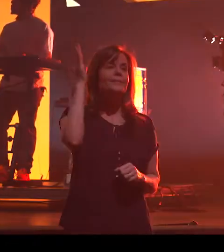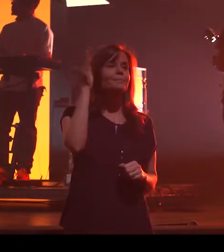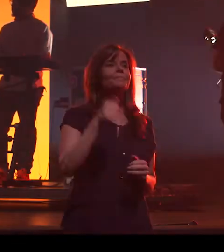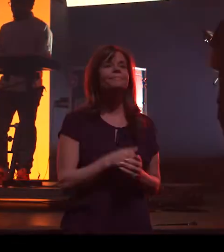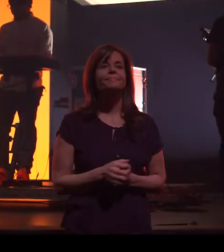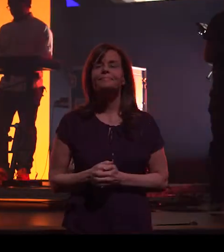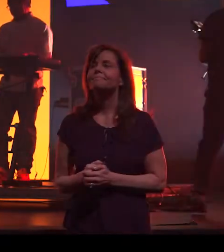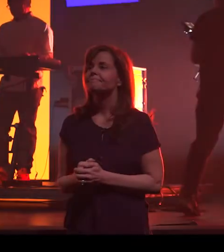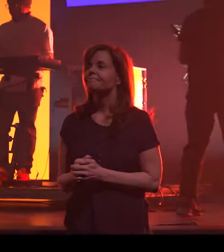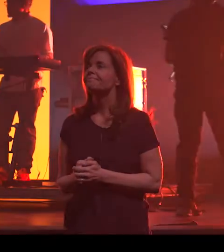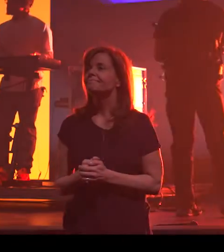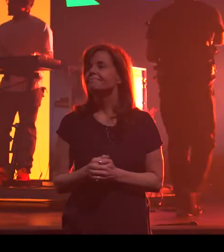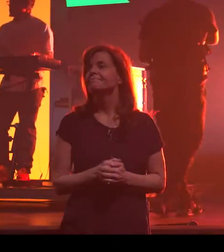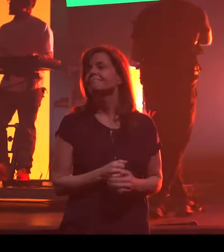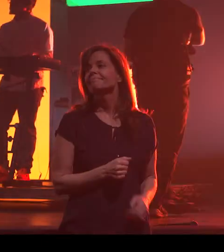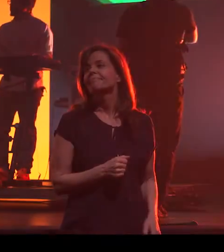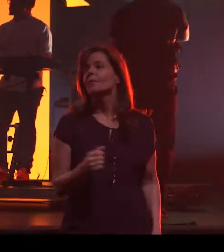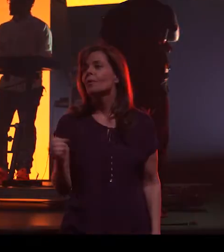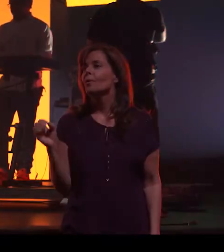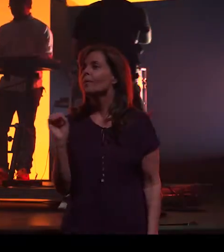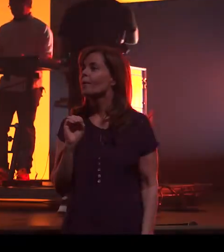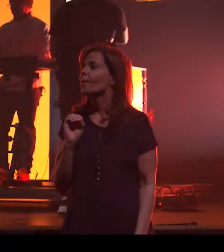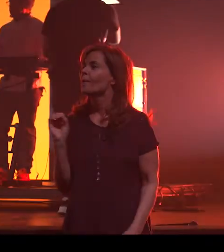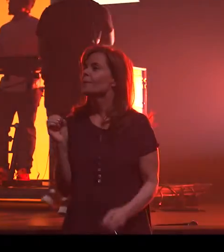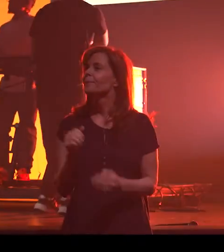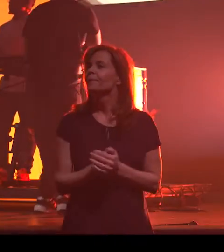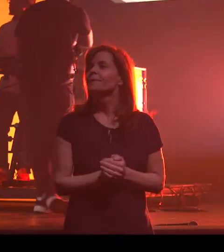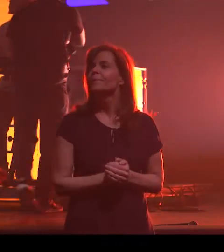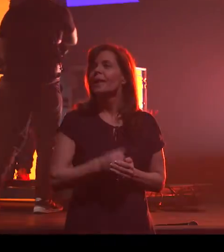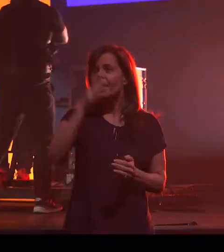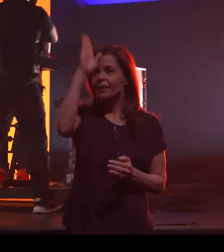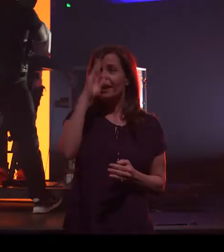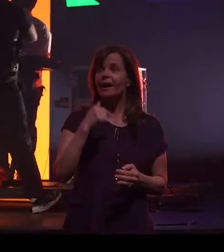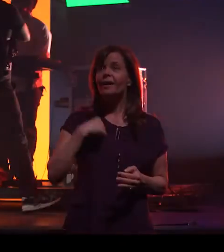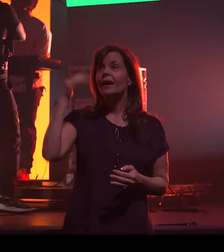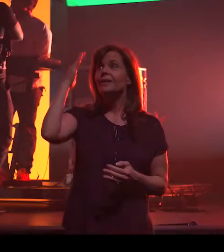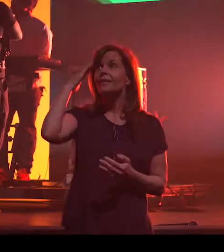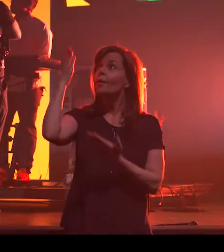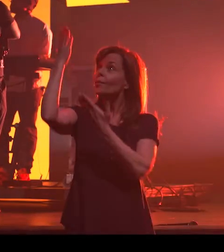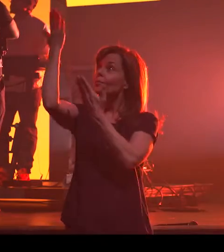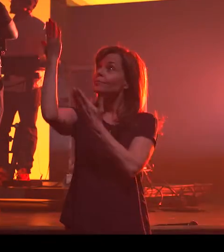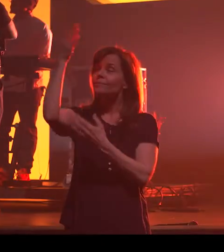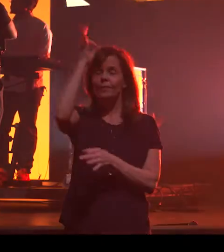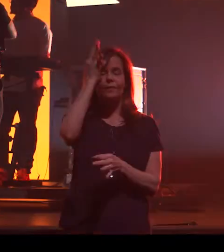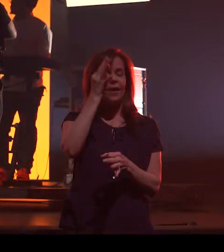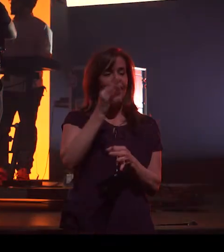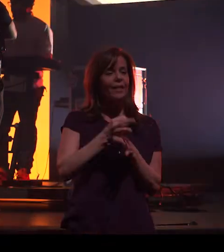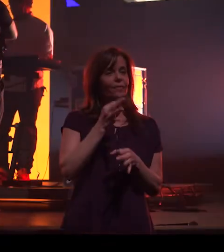next. For the God I know is.